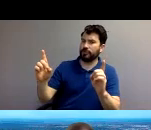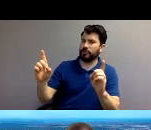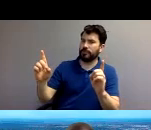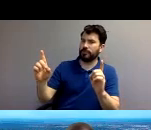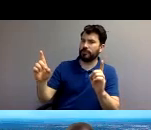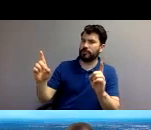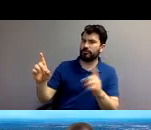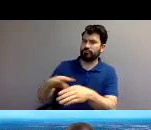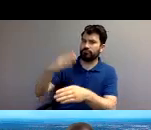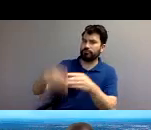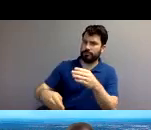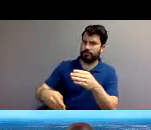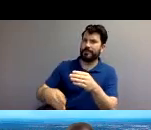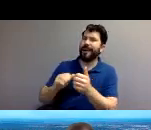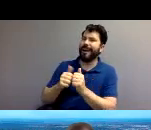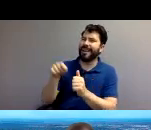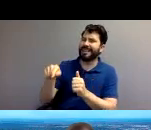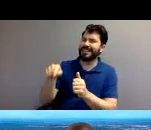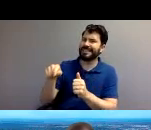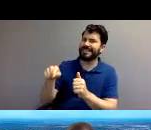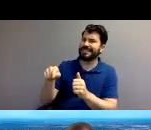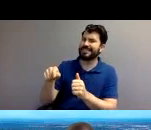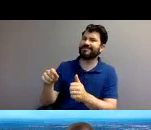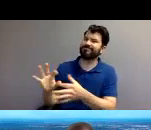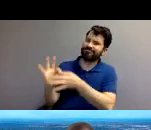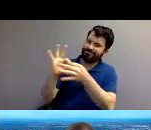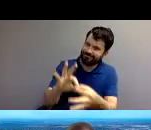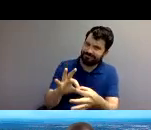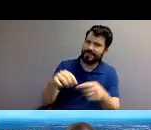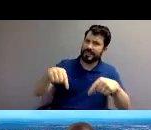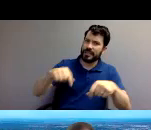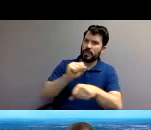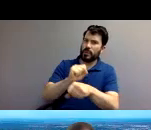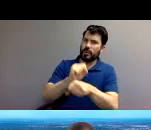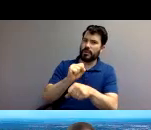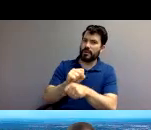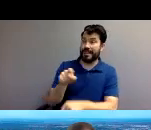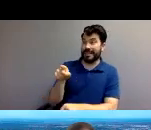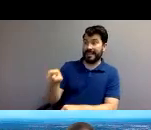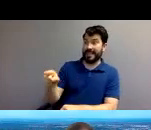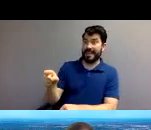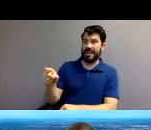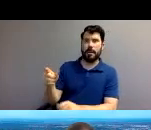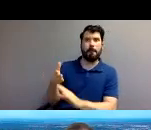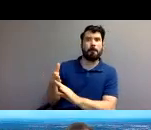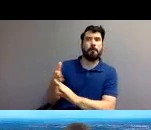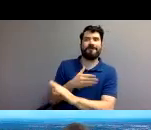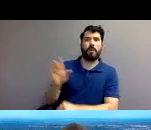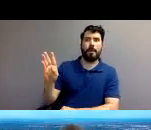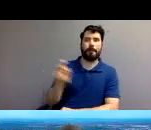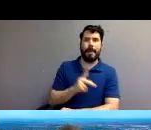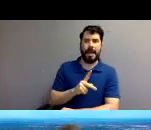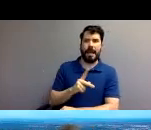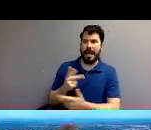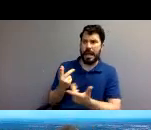up being incorporated into this work, since these areas are returning to campus sooner than September